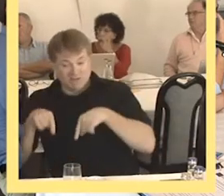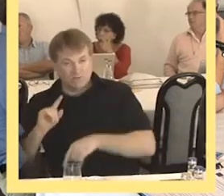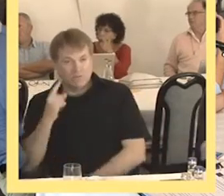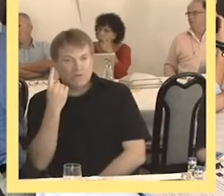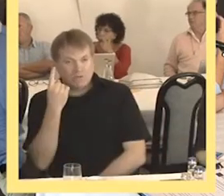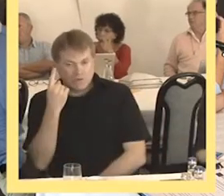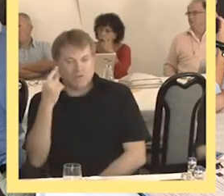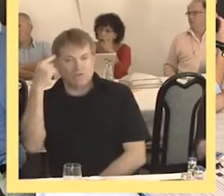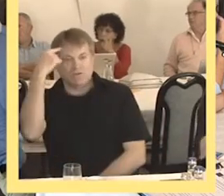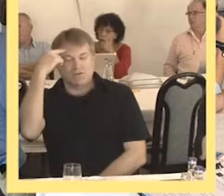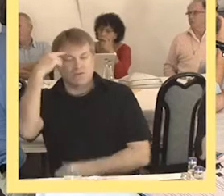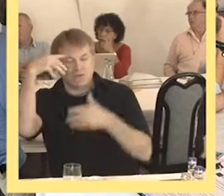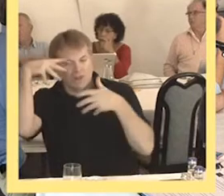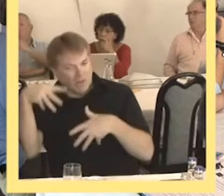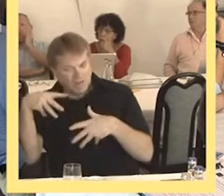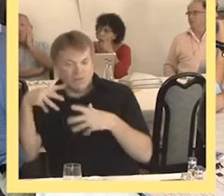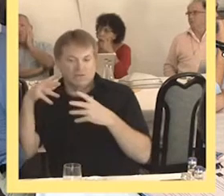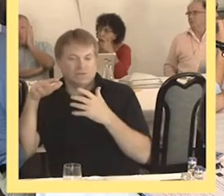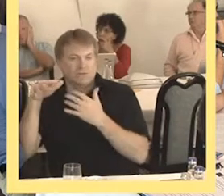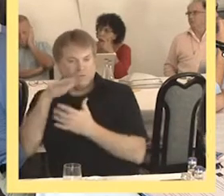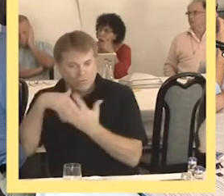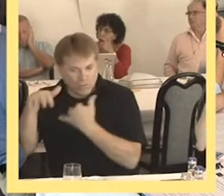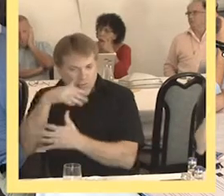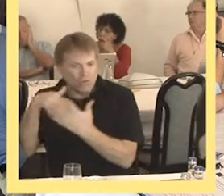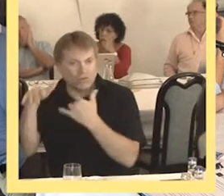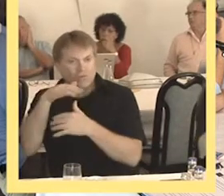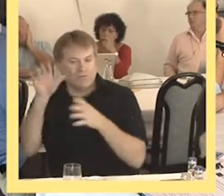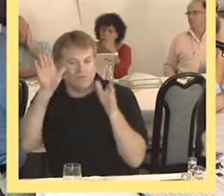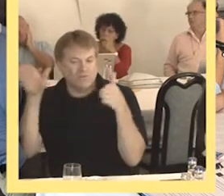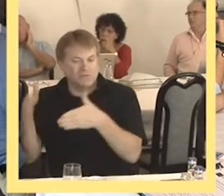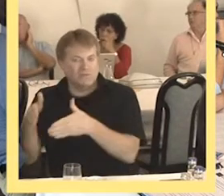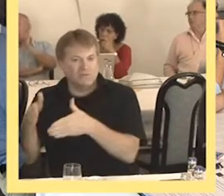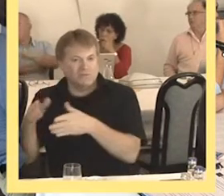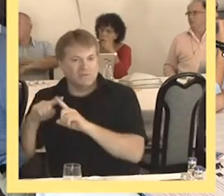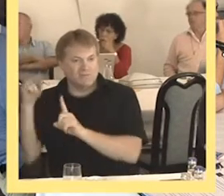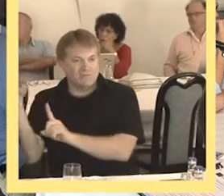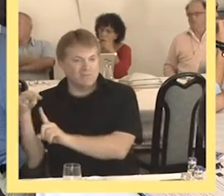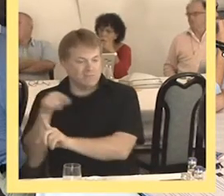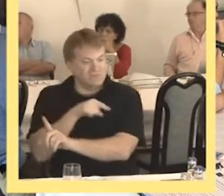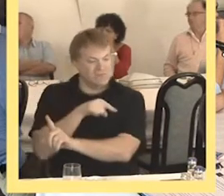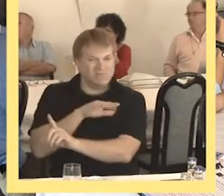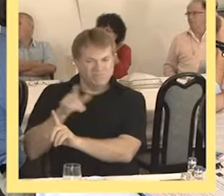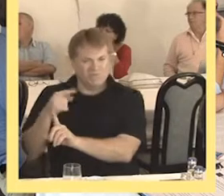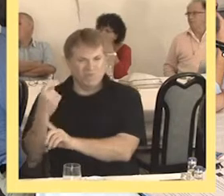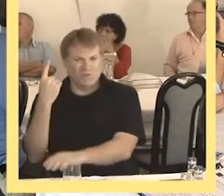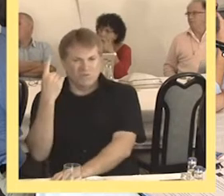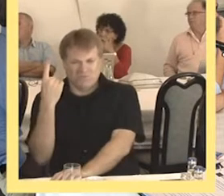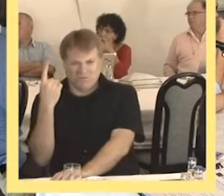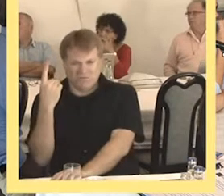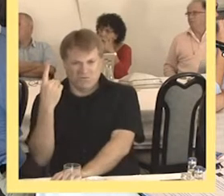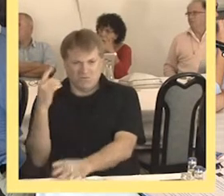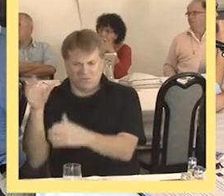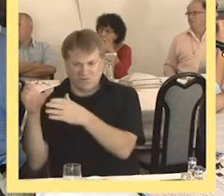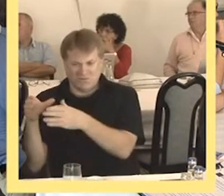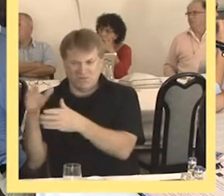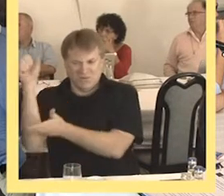the psychosocial, because it's like that 1/10 of these grants go to the psychosocial part. This